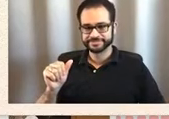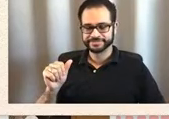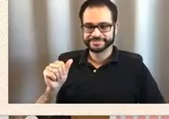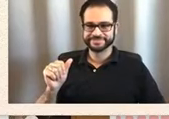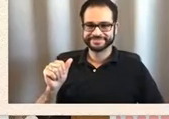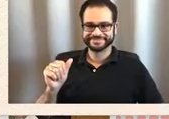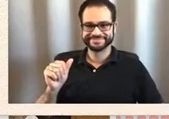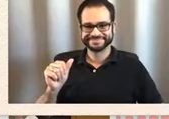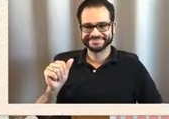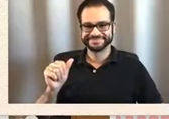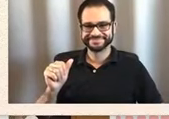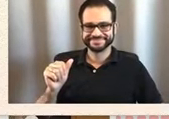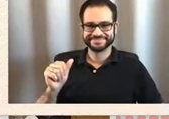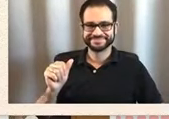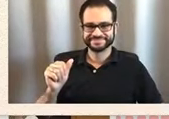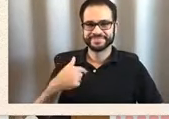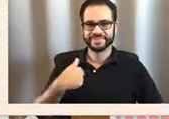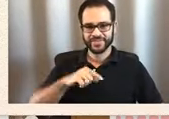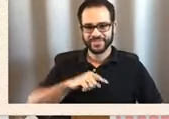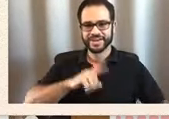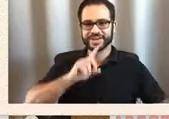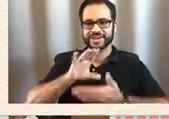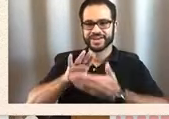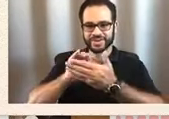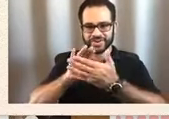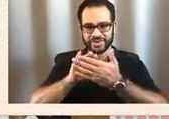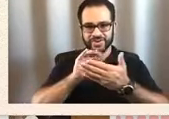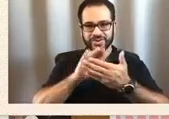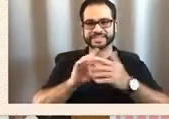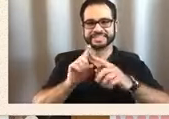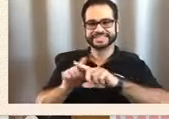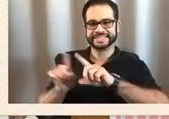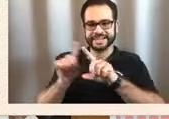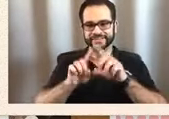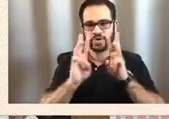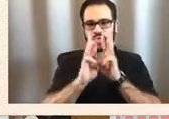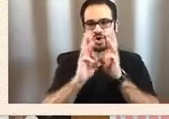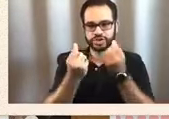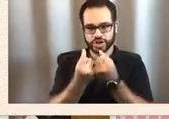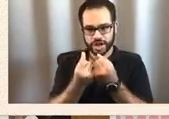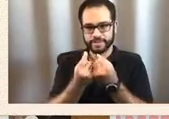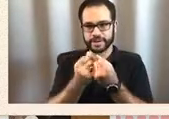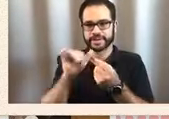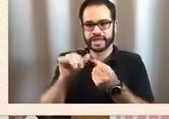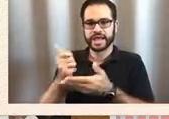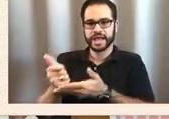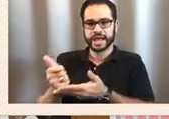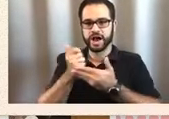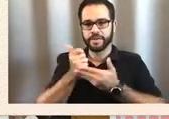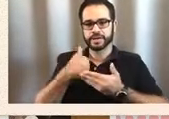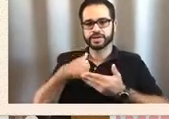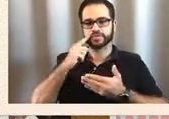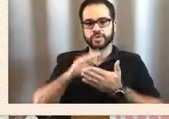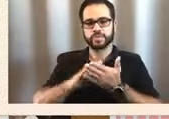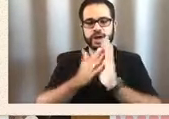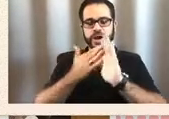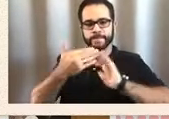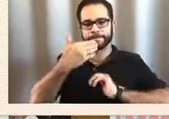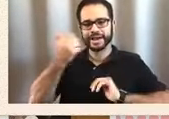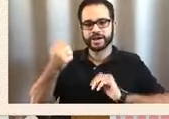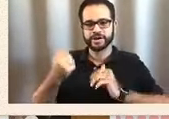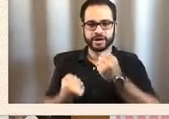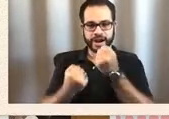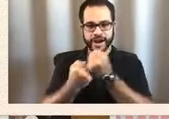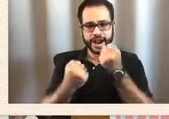and we learned different workshops that helps us to be better advocates. And there's always